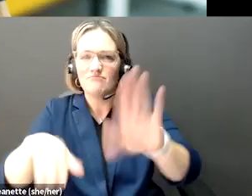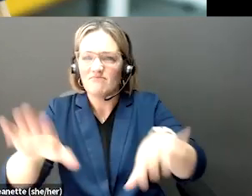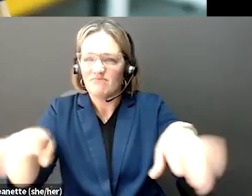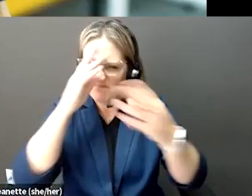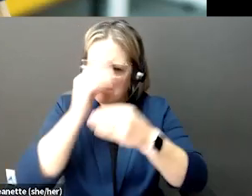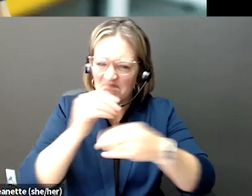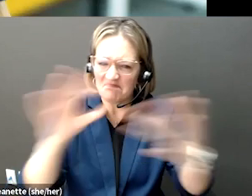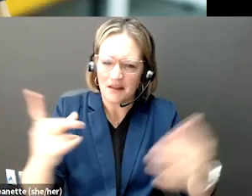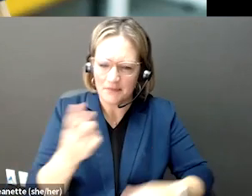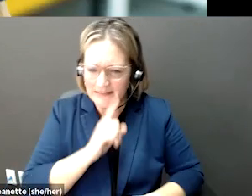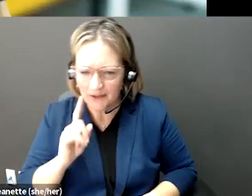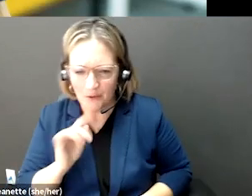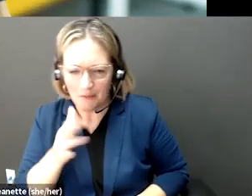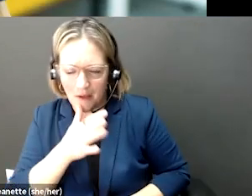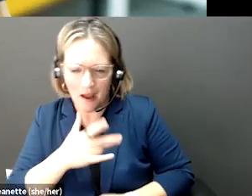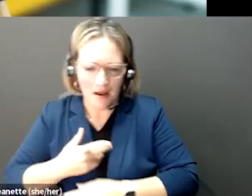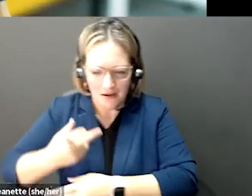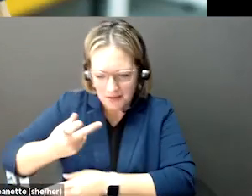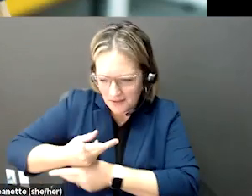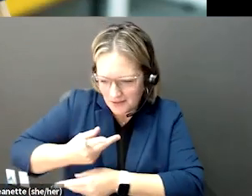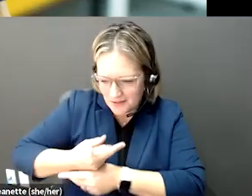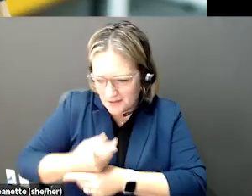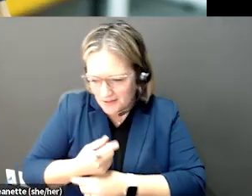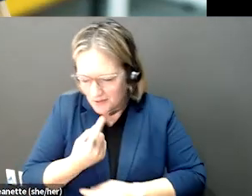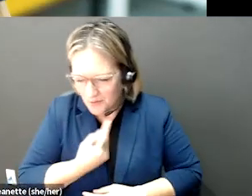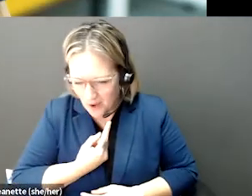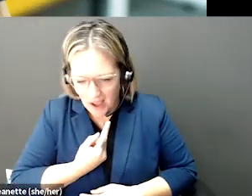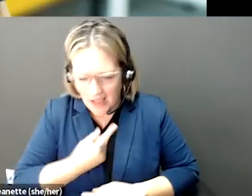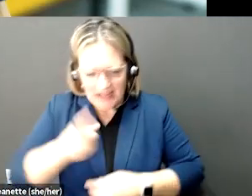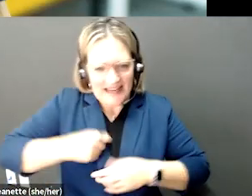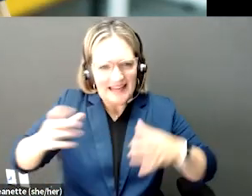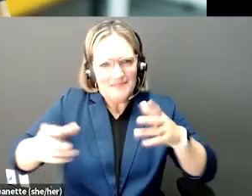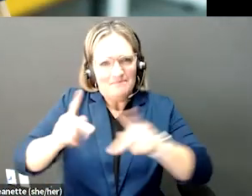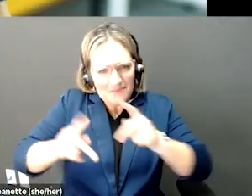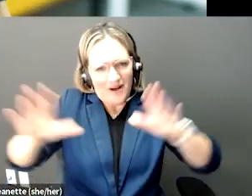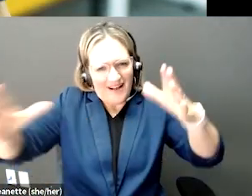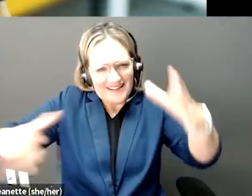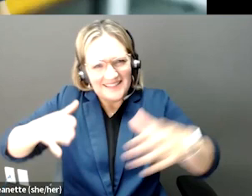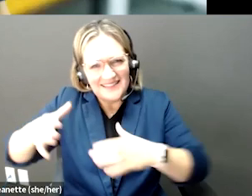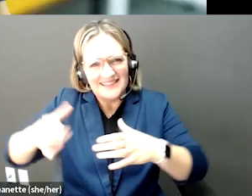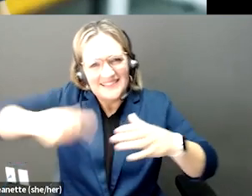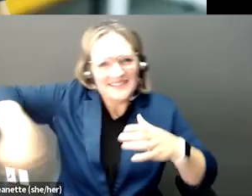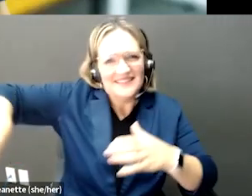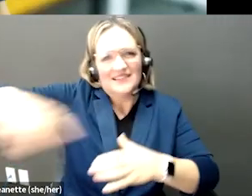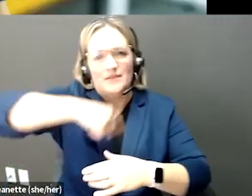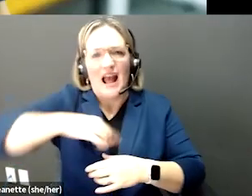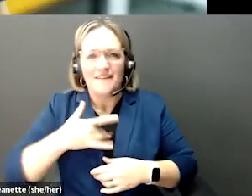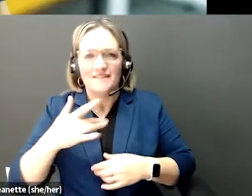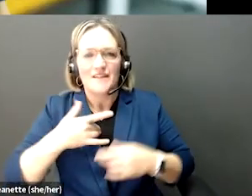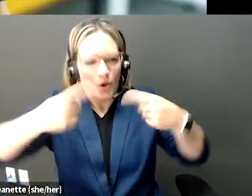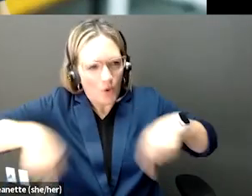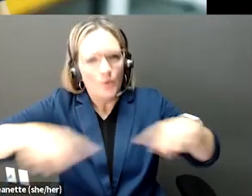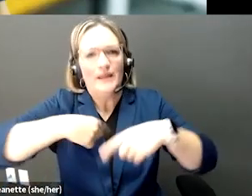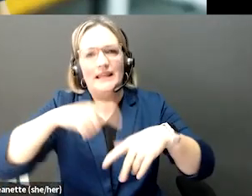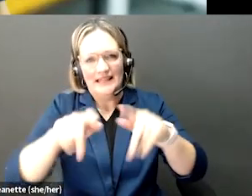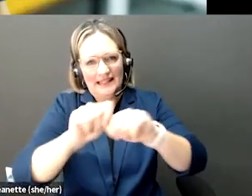child. I like saying it takes a team to raise our children. Thank you very much. And I'll turn it back over